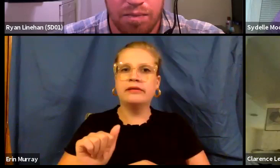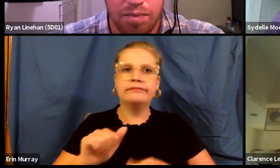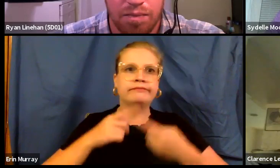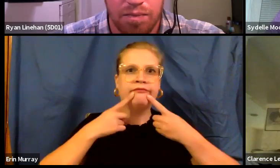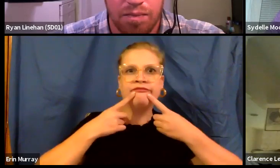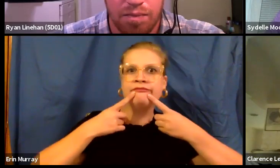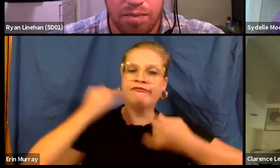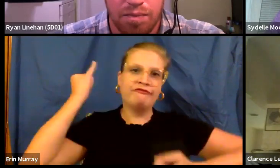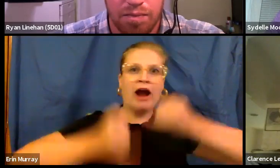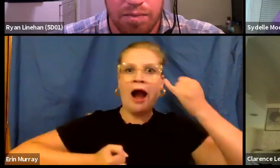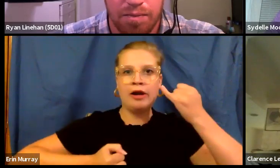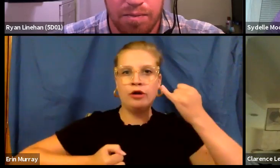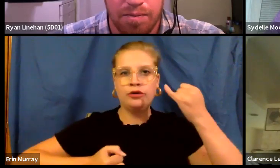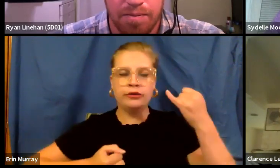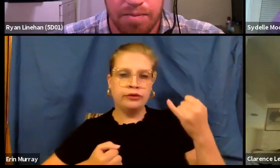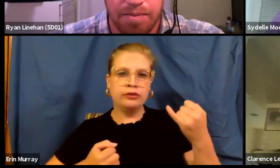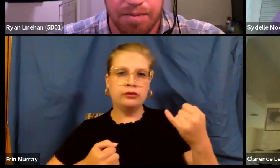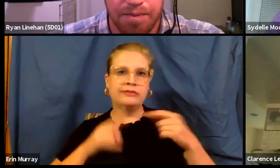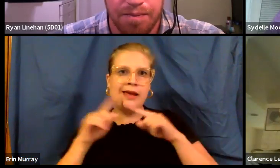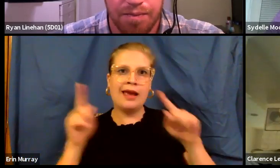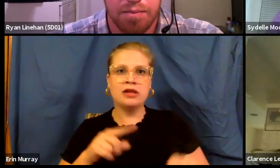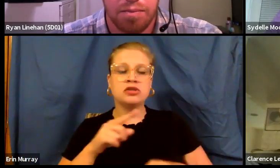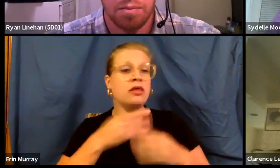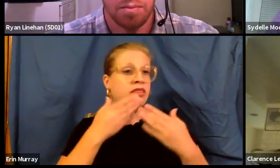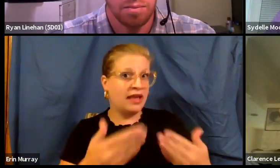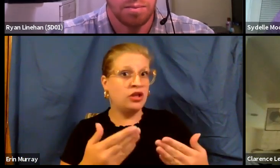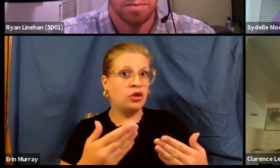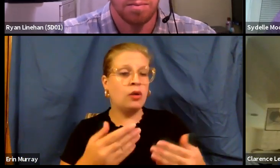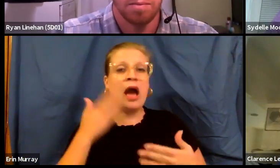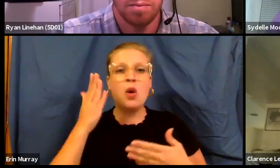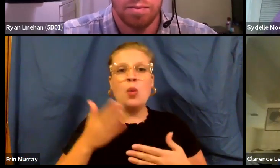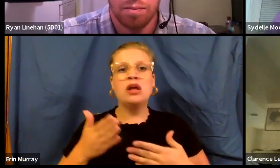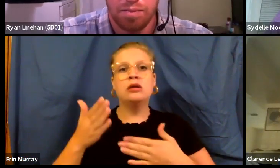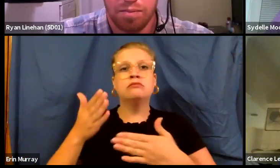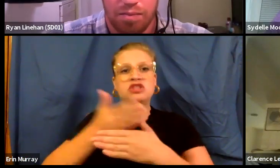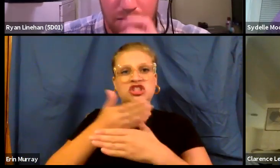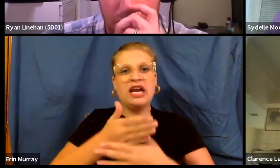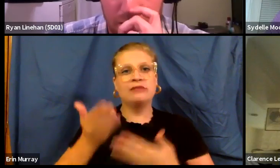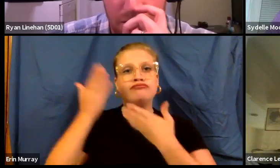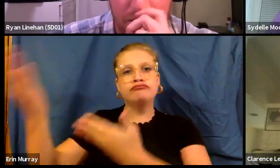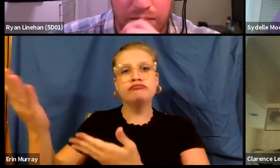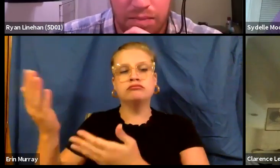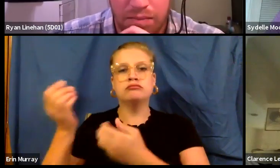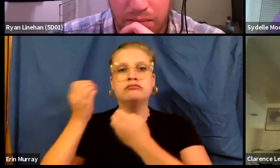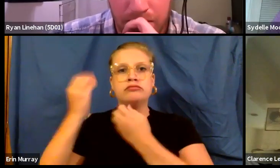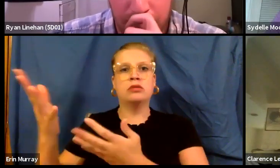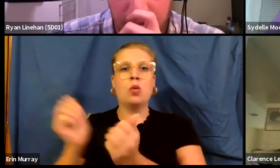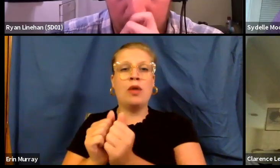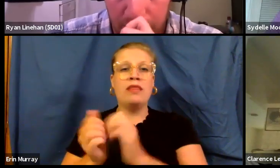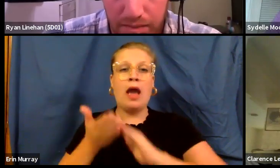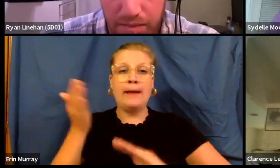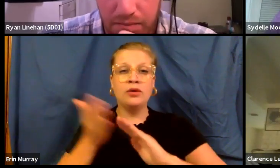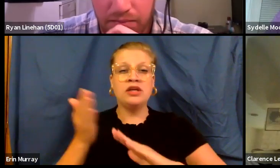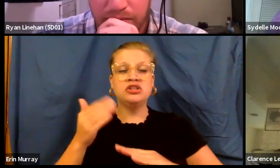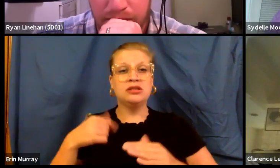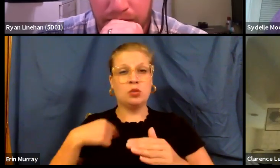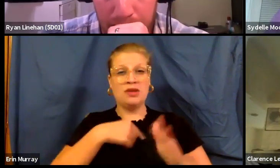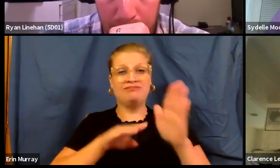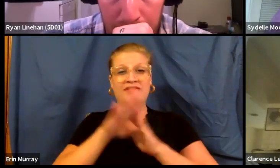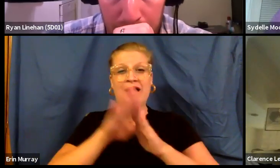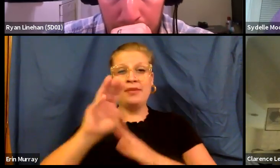much for sharing that with me. I'll share that with operations. And as we are developing that mapping tool, we'll very